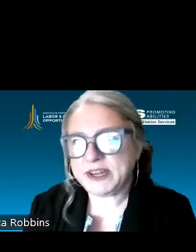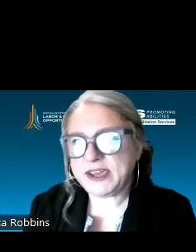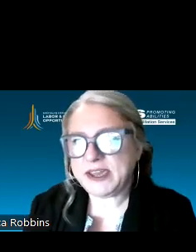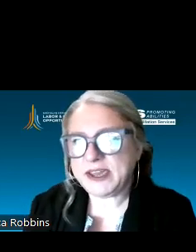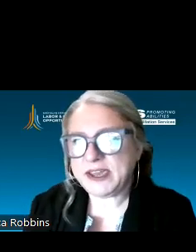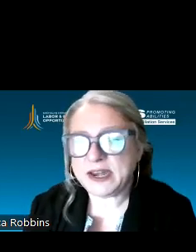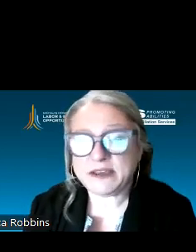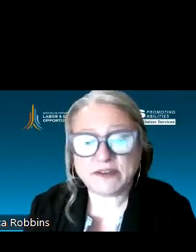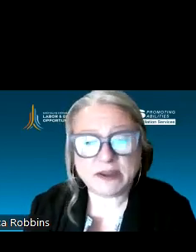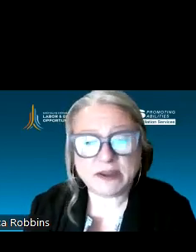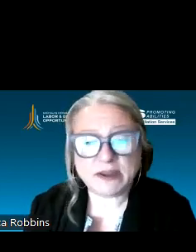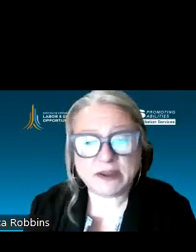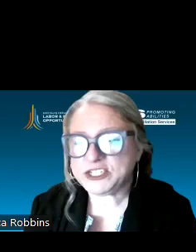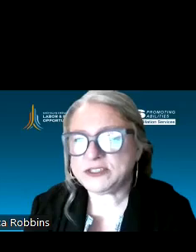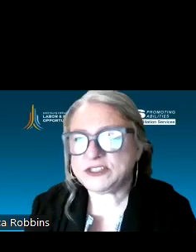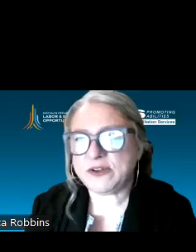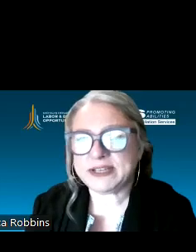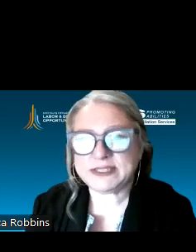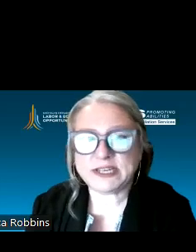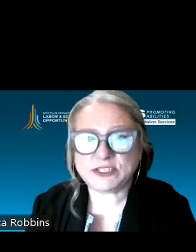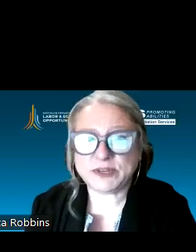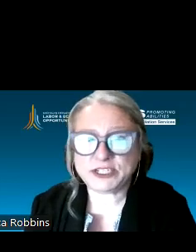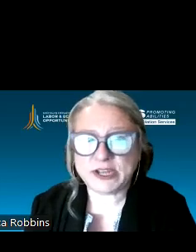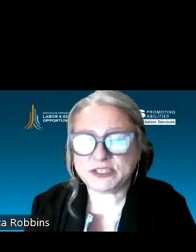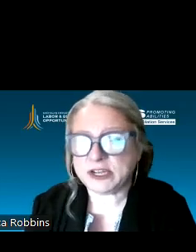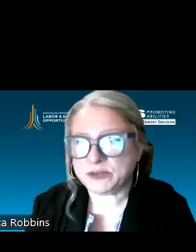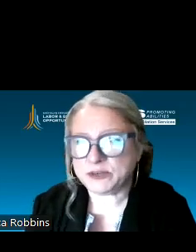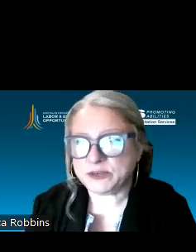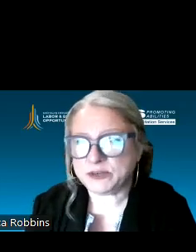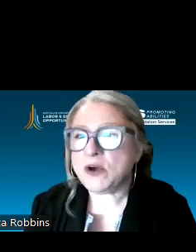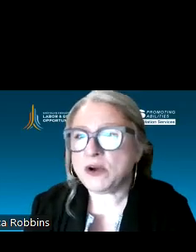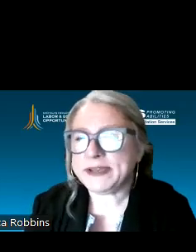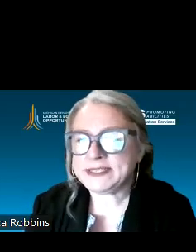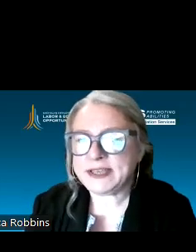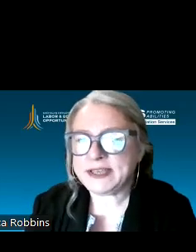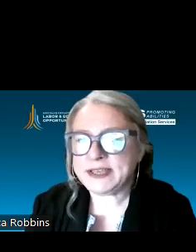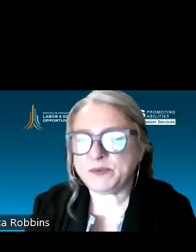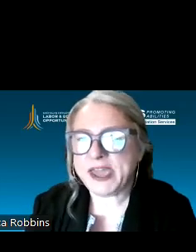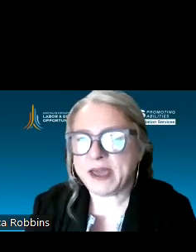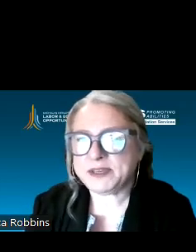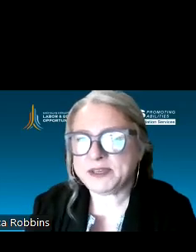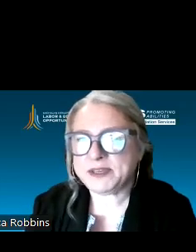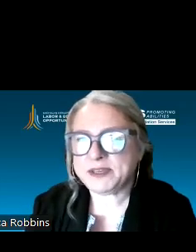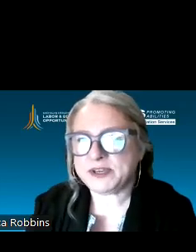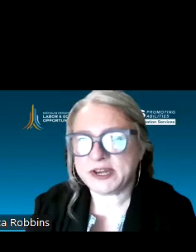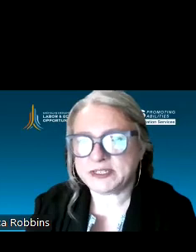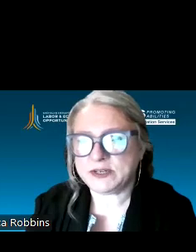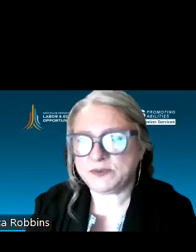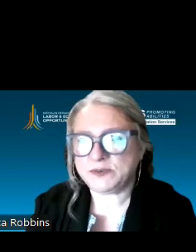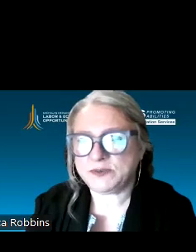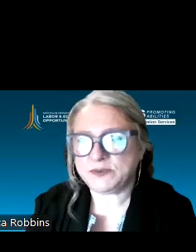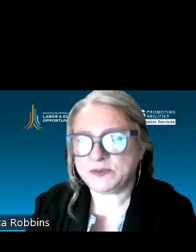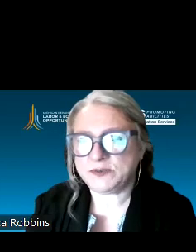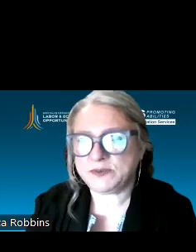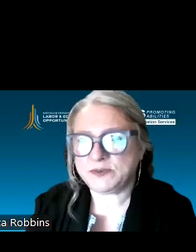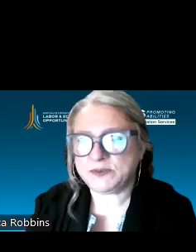time today. And again, if anybody has any questions, don't hesitate to reach out to Dr. Bogue or myself, and we'll be happy to get you connected with